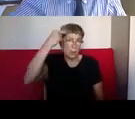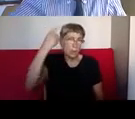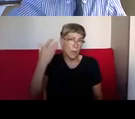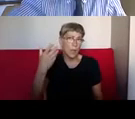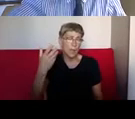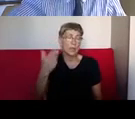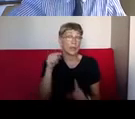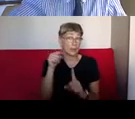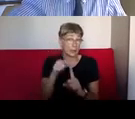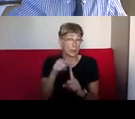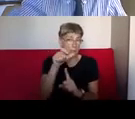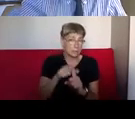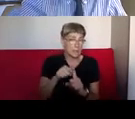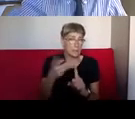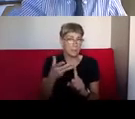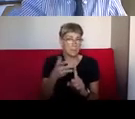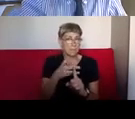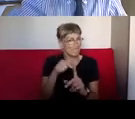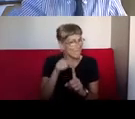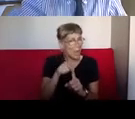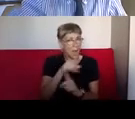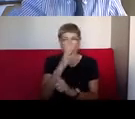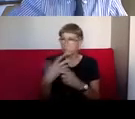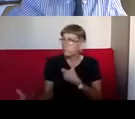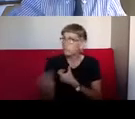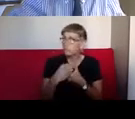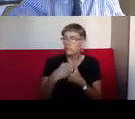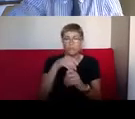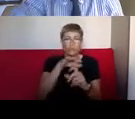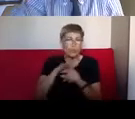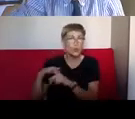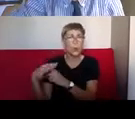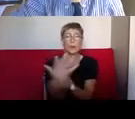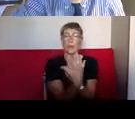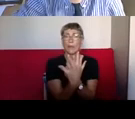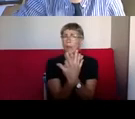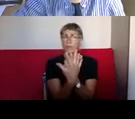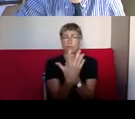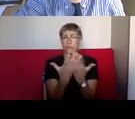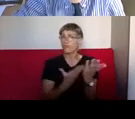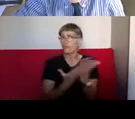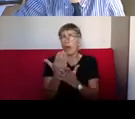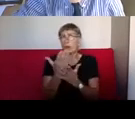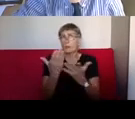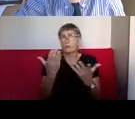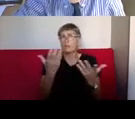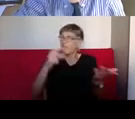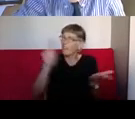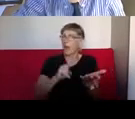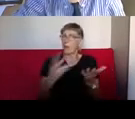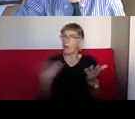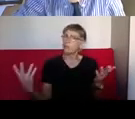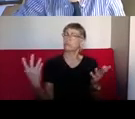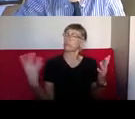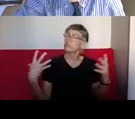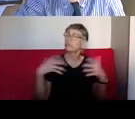the real sense, what we say. About the IO2, the families, I think